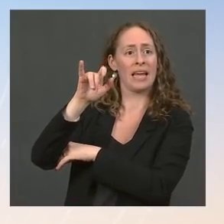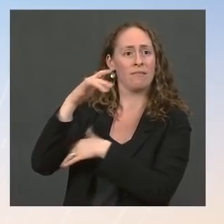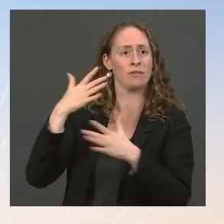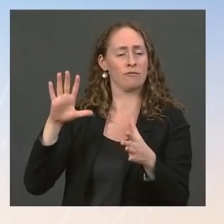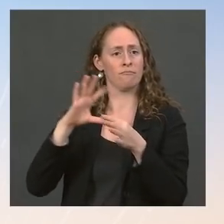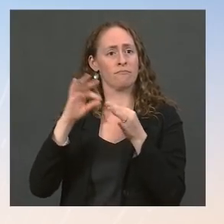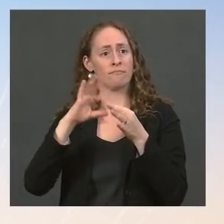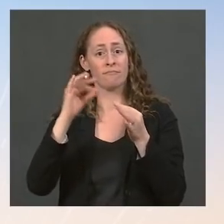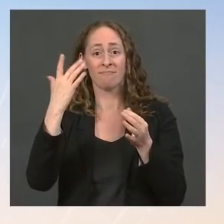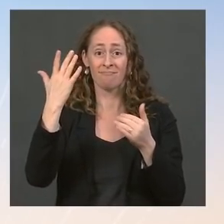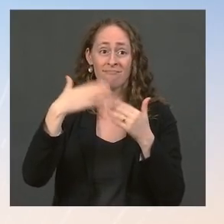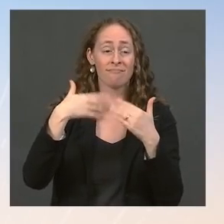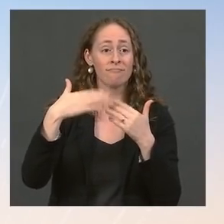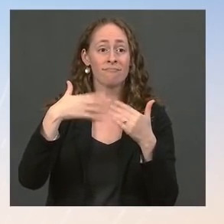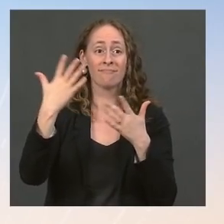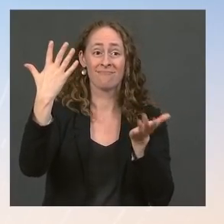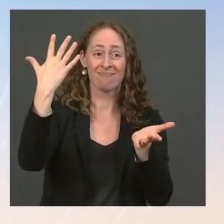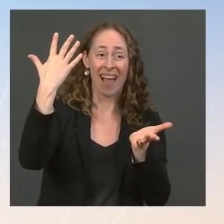protect Bagram, as we were